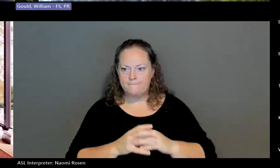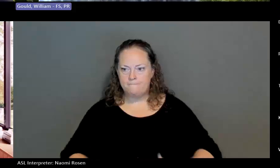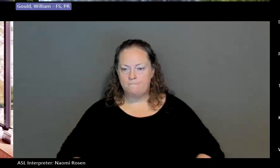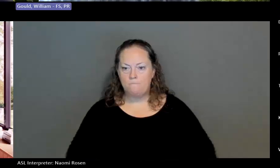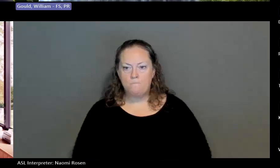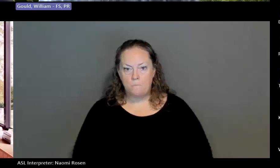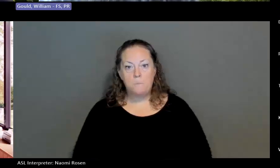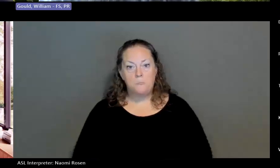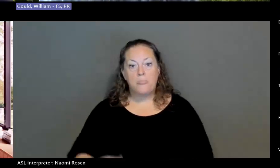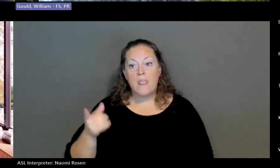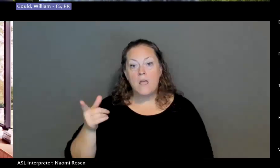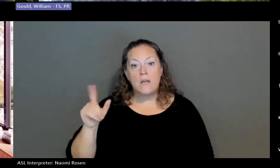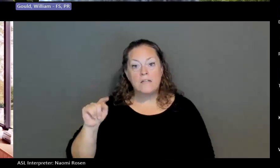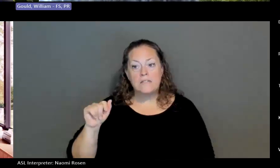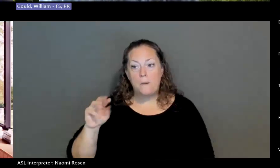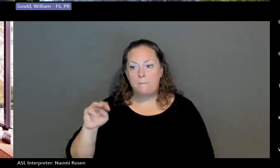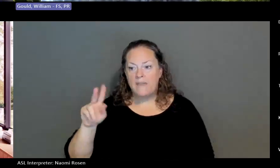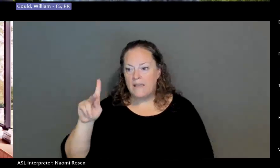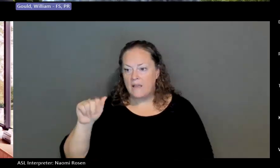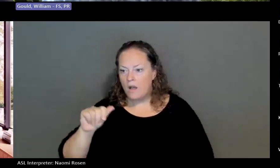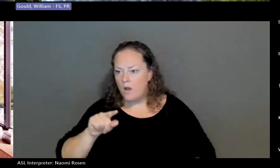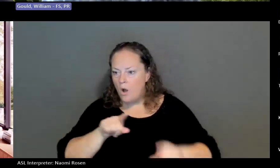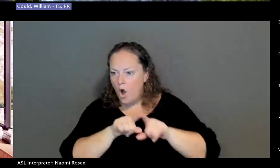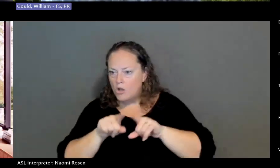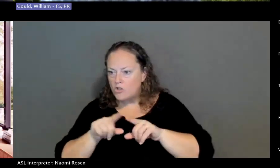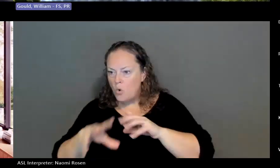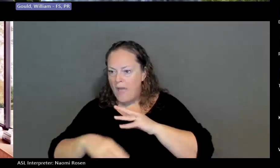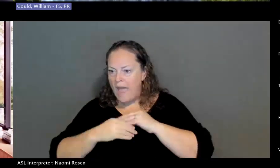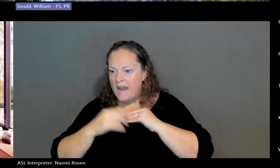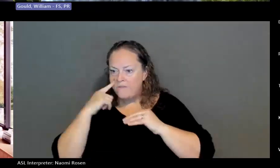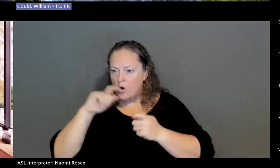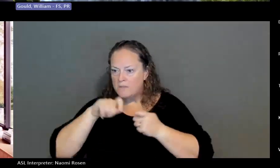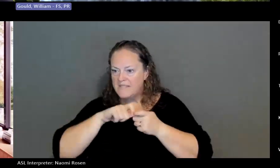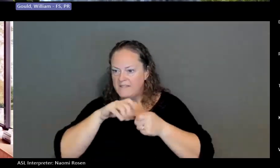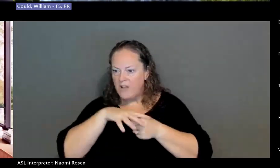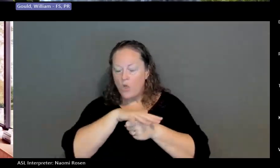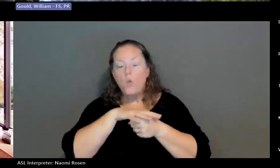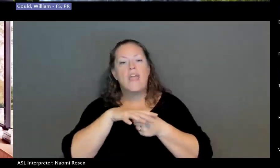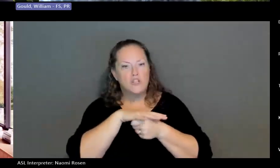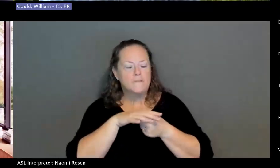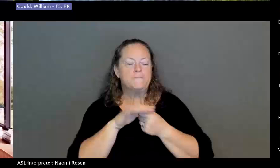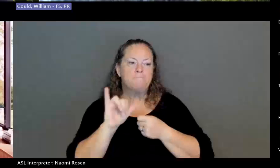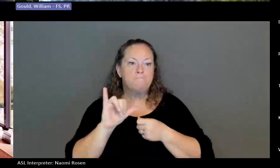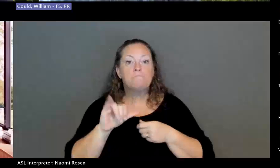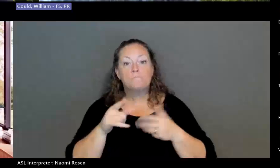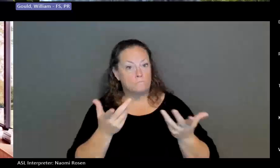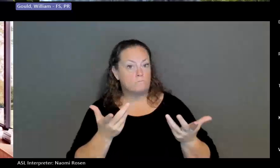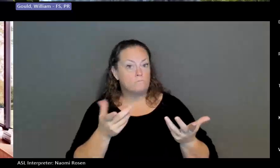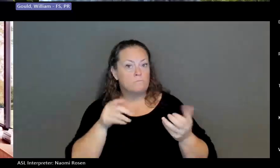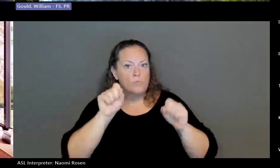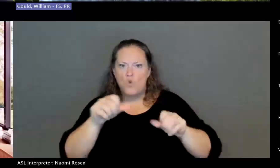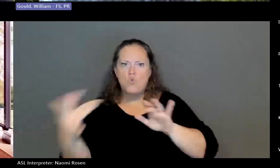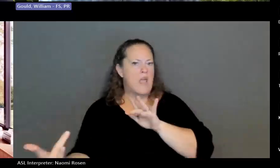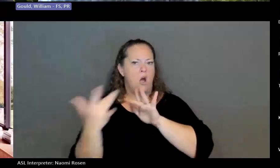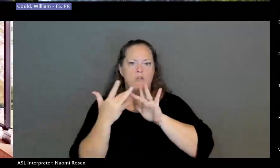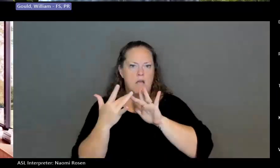And Tamika also added for specific locales. I think that, feel free to get in touch with